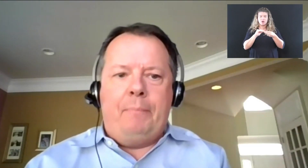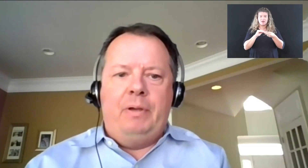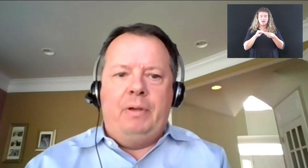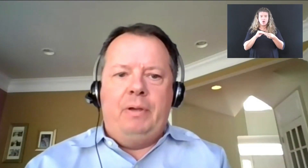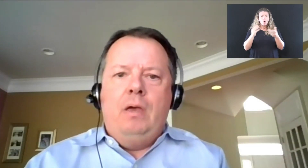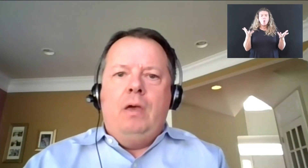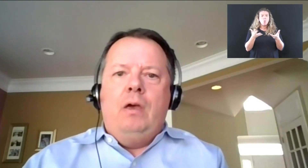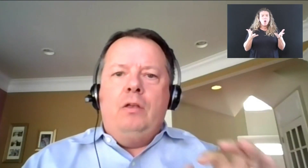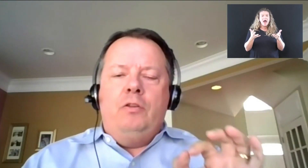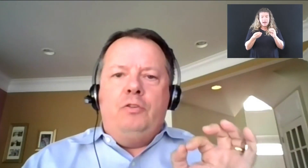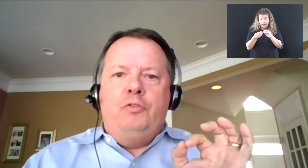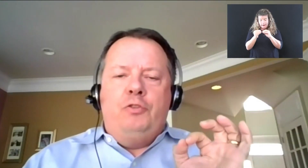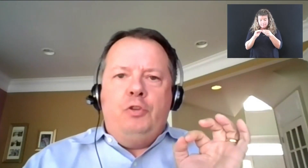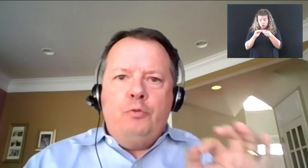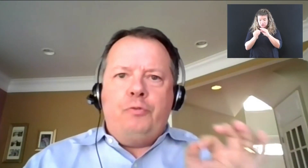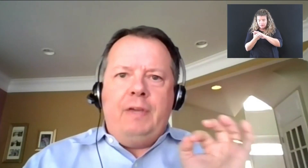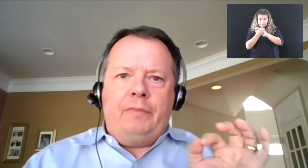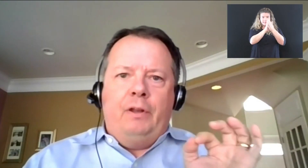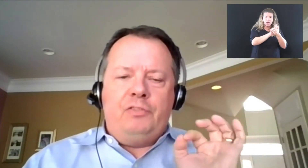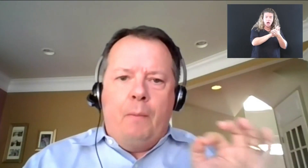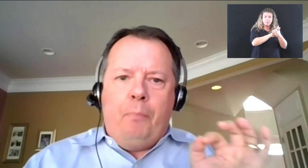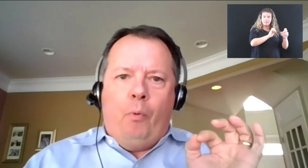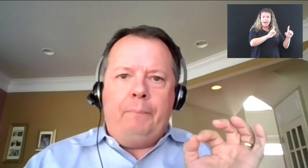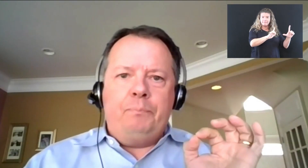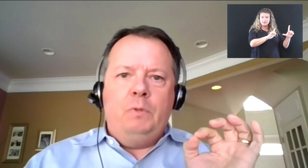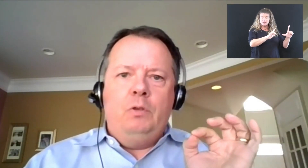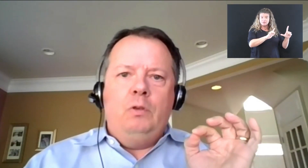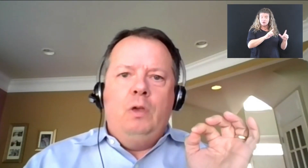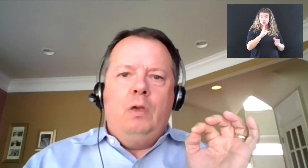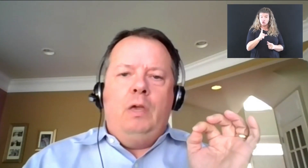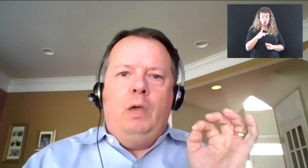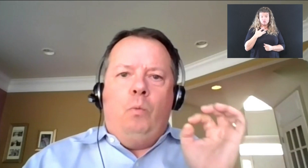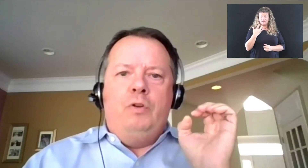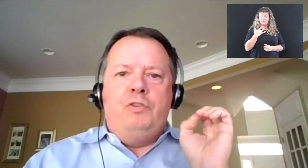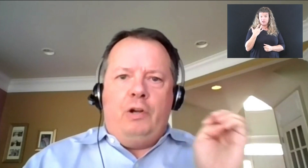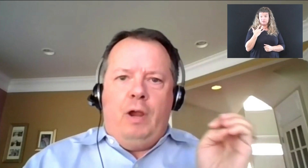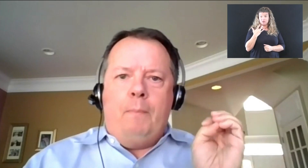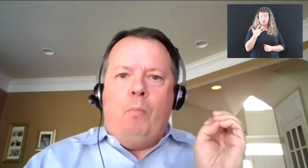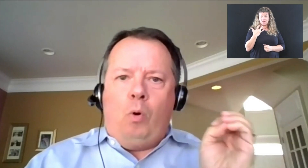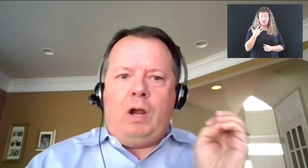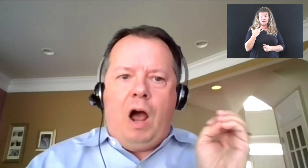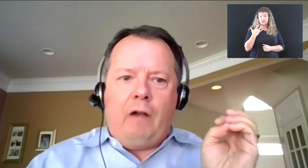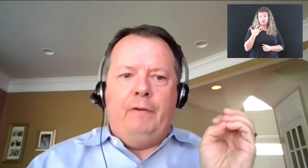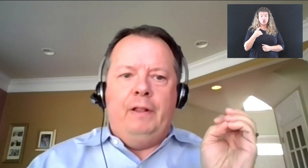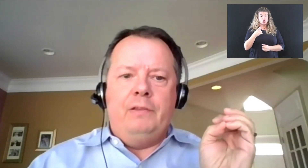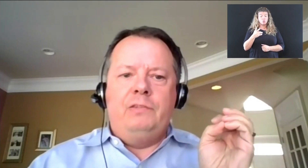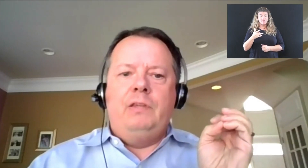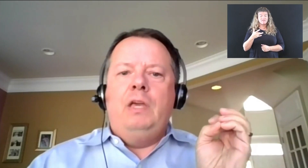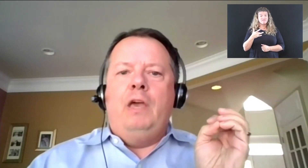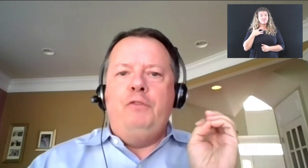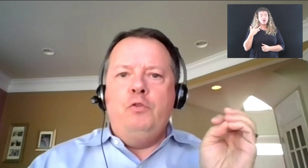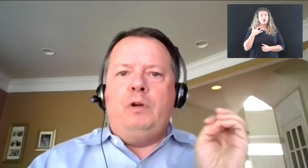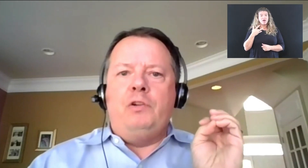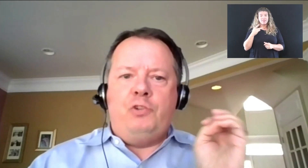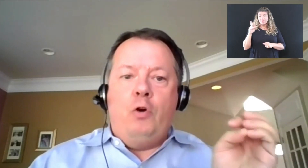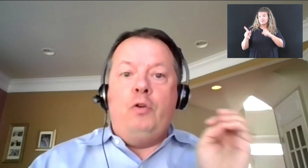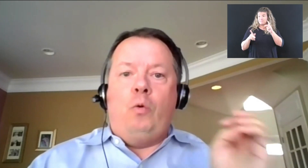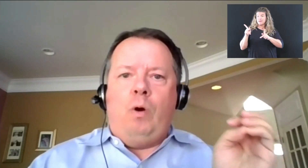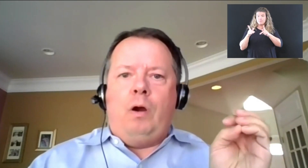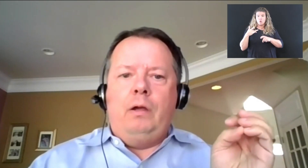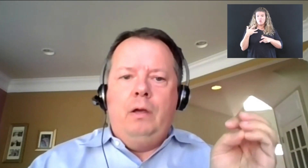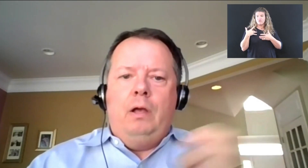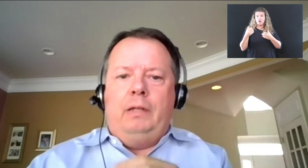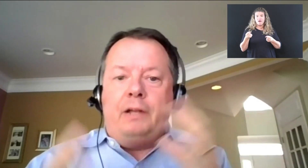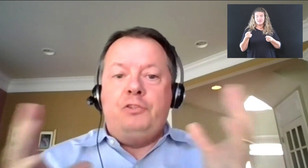the map. Do you think that at some point it would generate more confidence if you can show